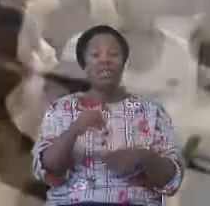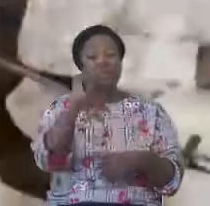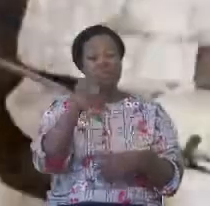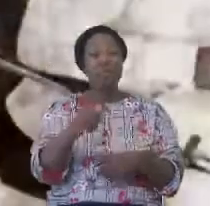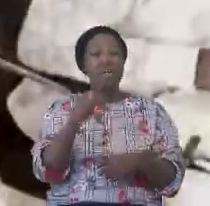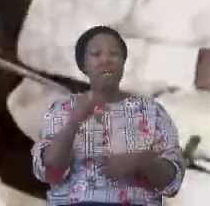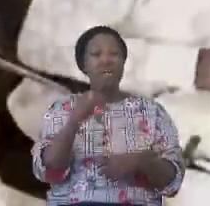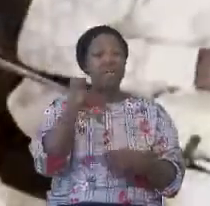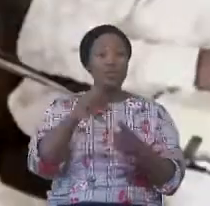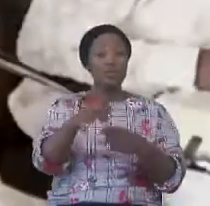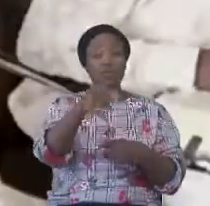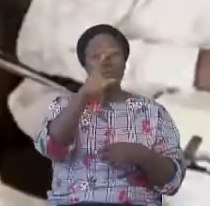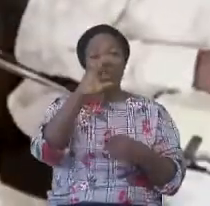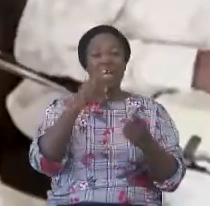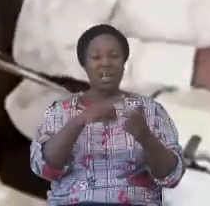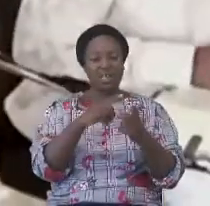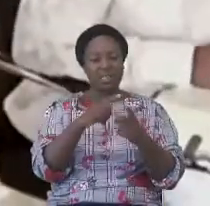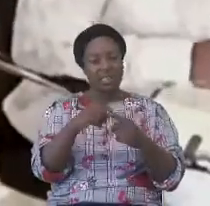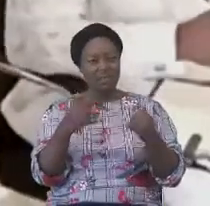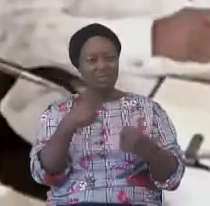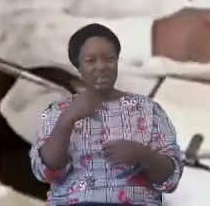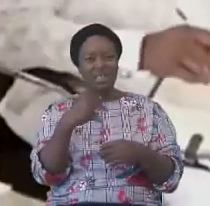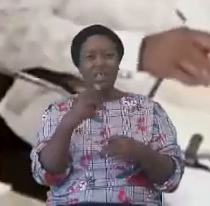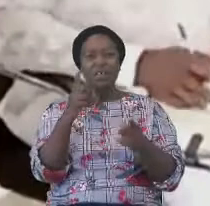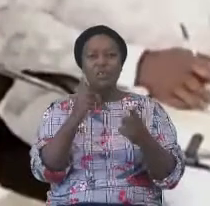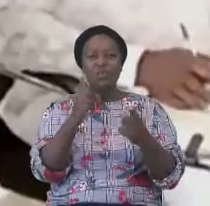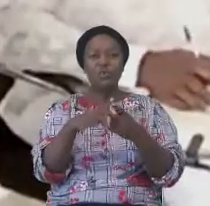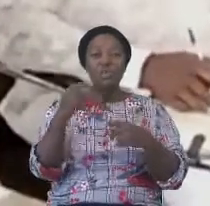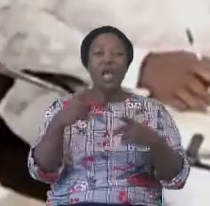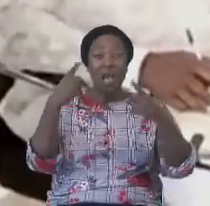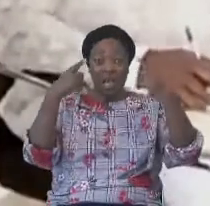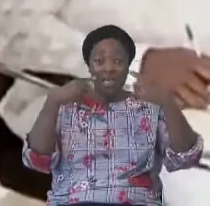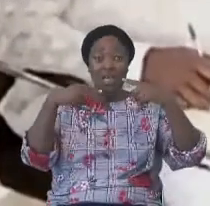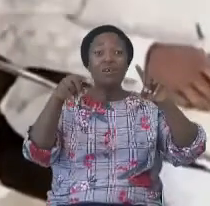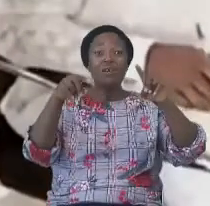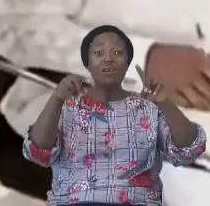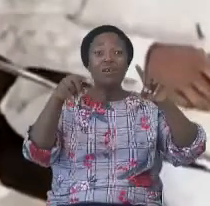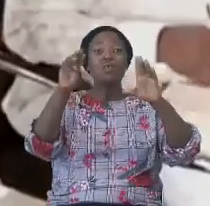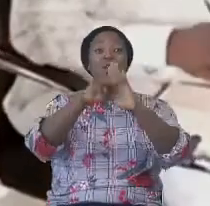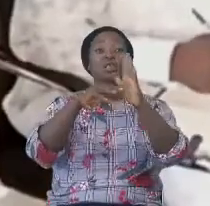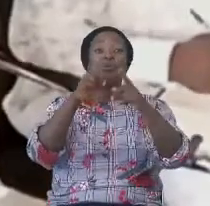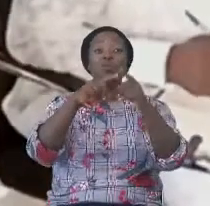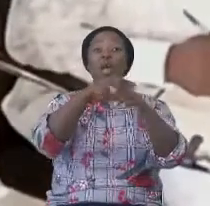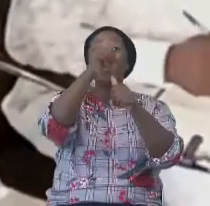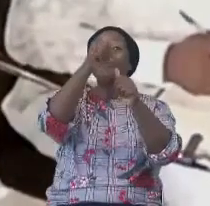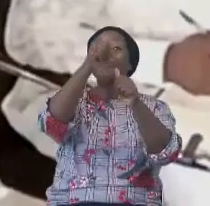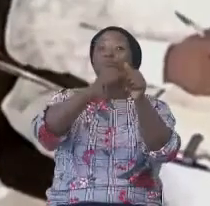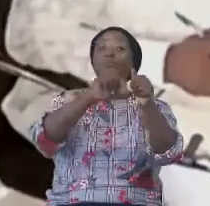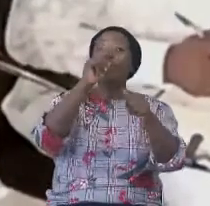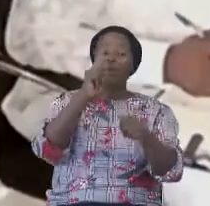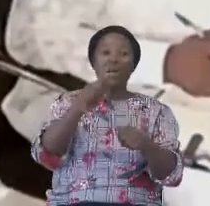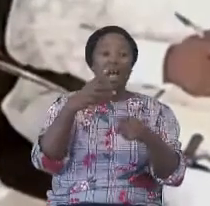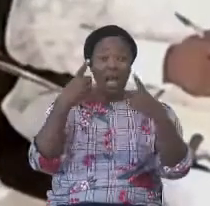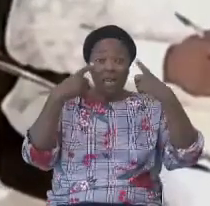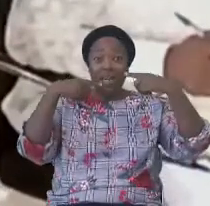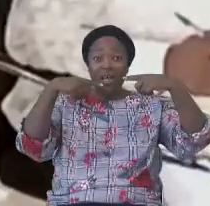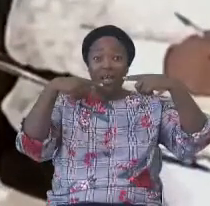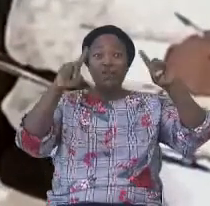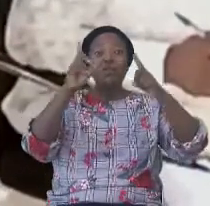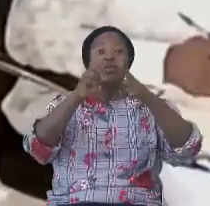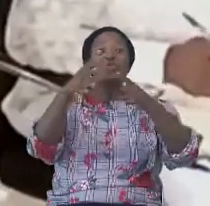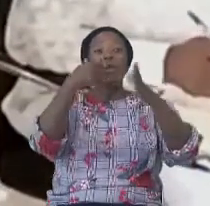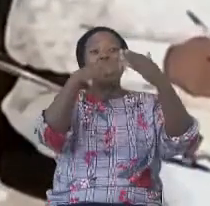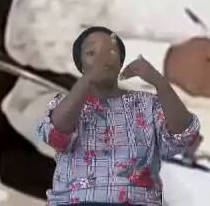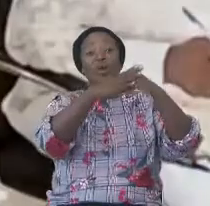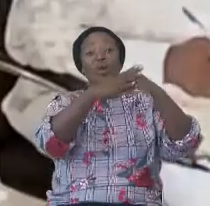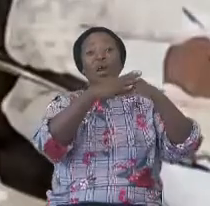vinegar, he refused to drink the vinegar. And now he said to the announcement of the